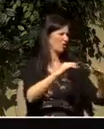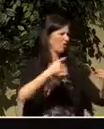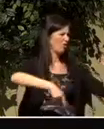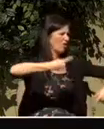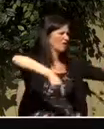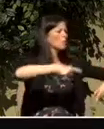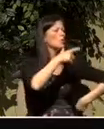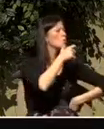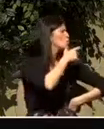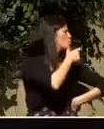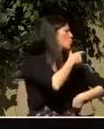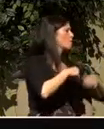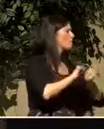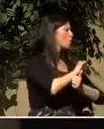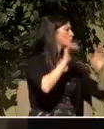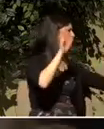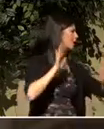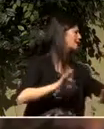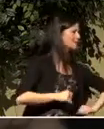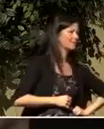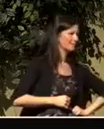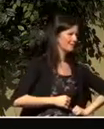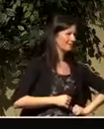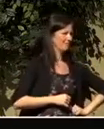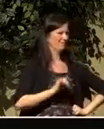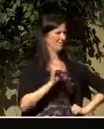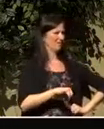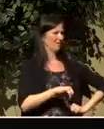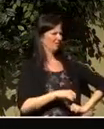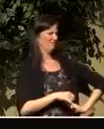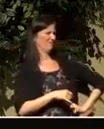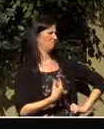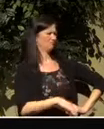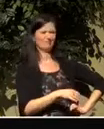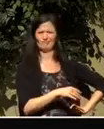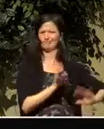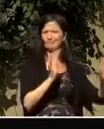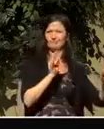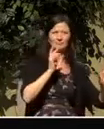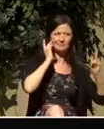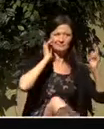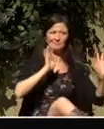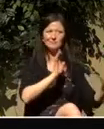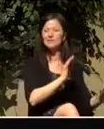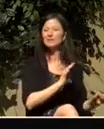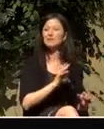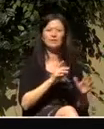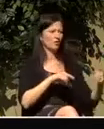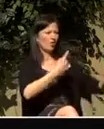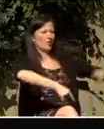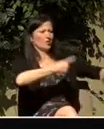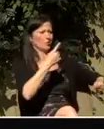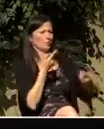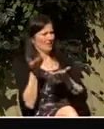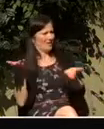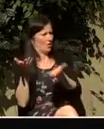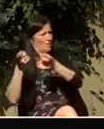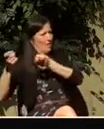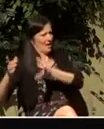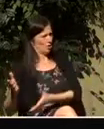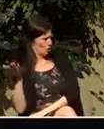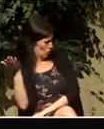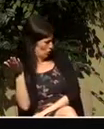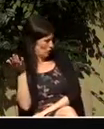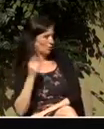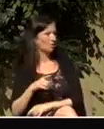to who would be the greatest. Such nerve. And to argue like that in front of the Master. Well, he told them a thing or